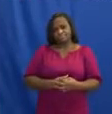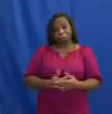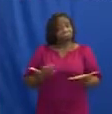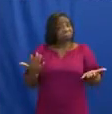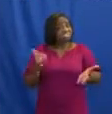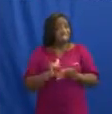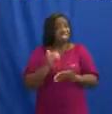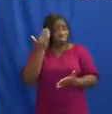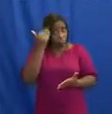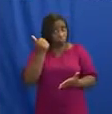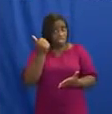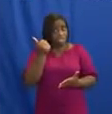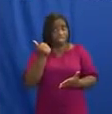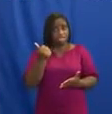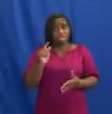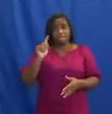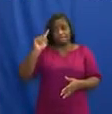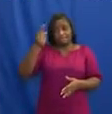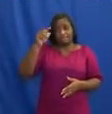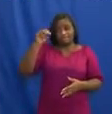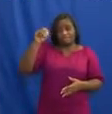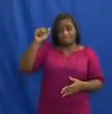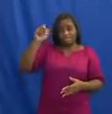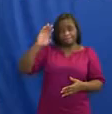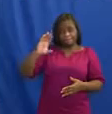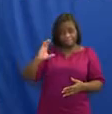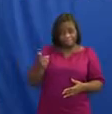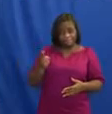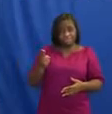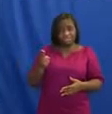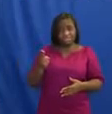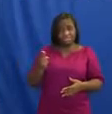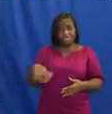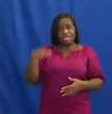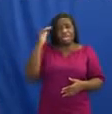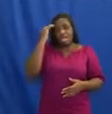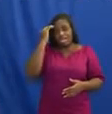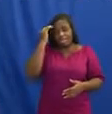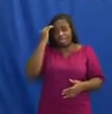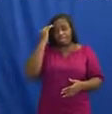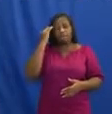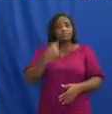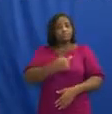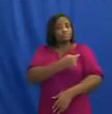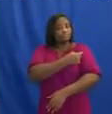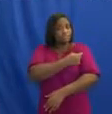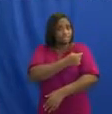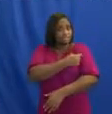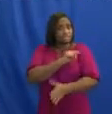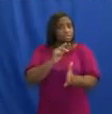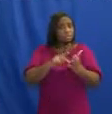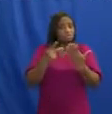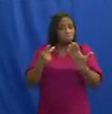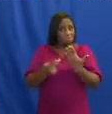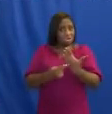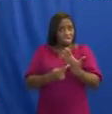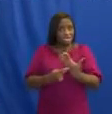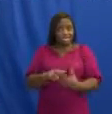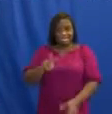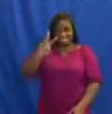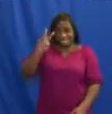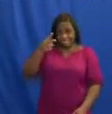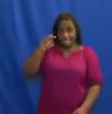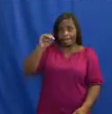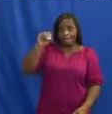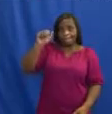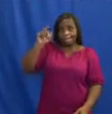That is why tomorrow, on Monday, 1st March, ahead of the commencement of the vaccination program on Tuesday, the 2nd